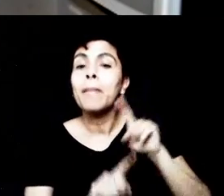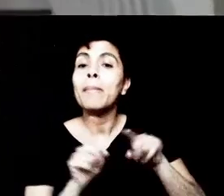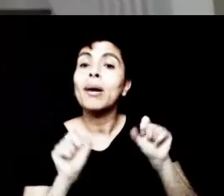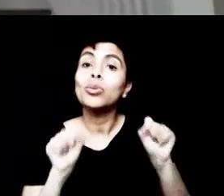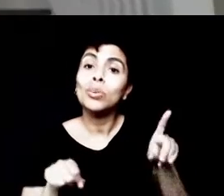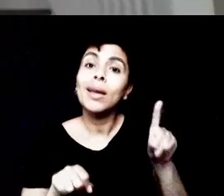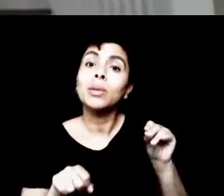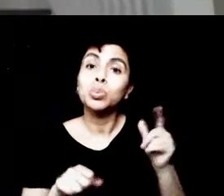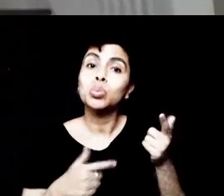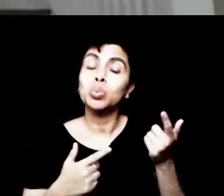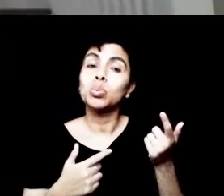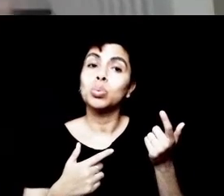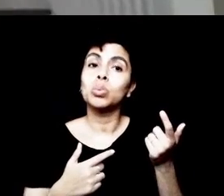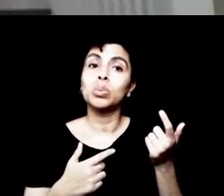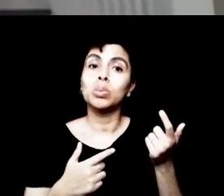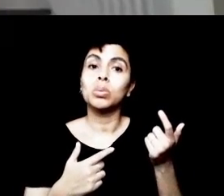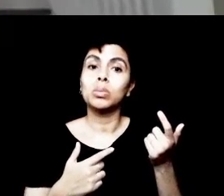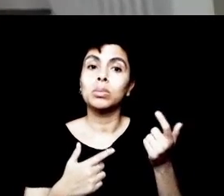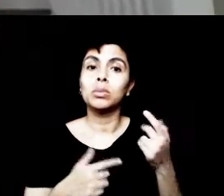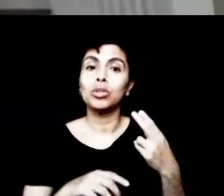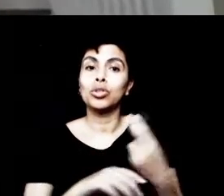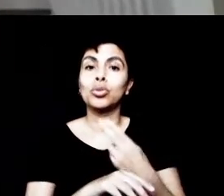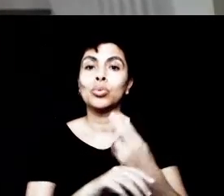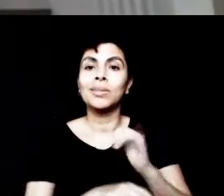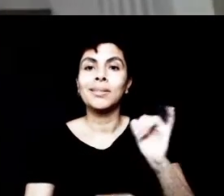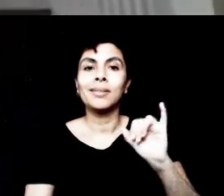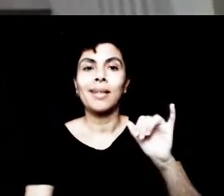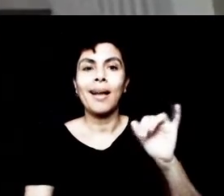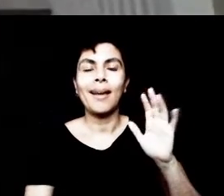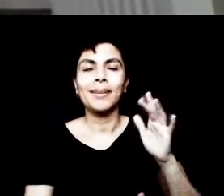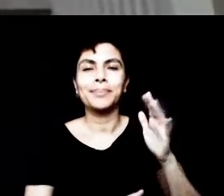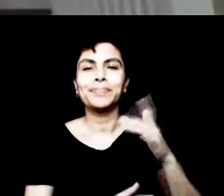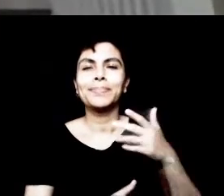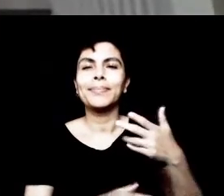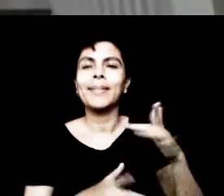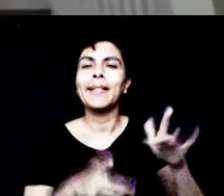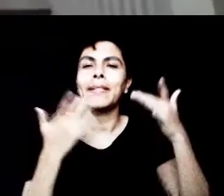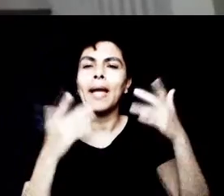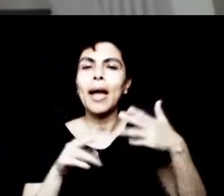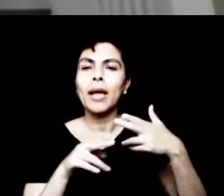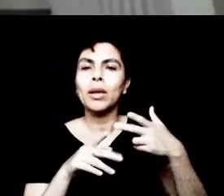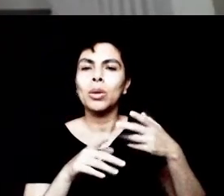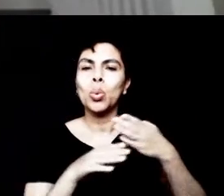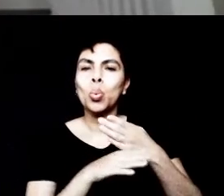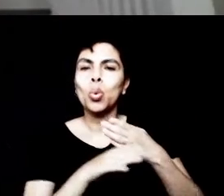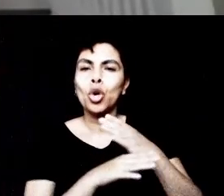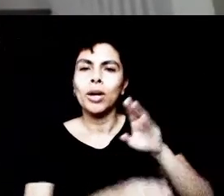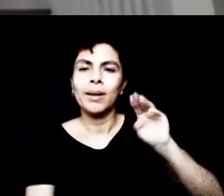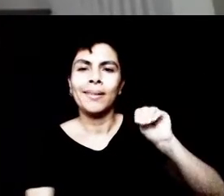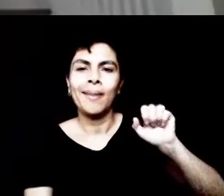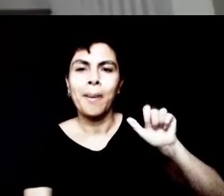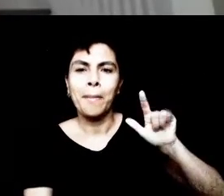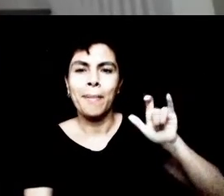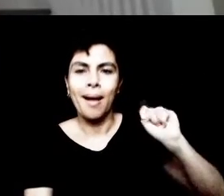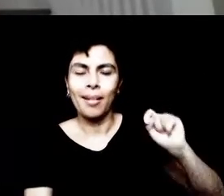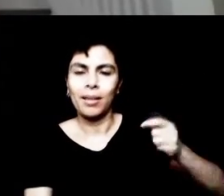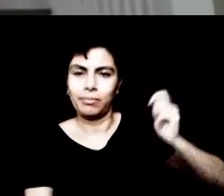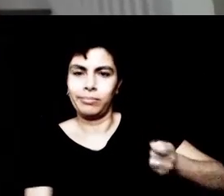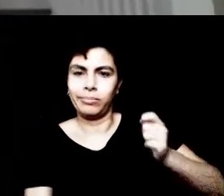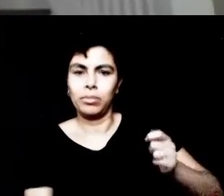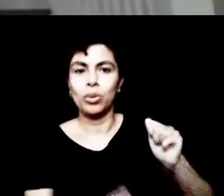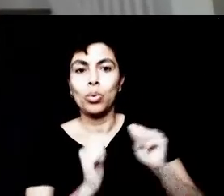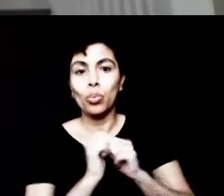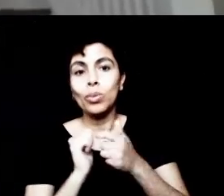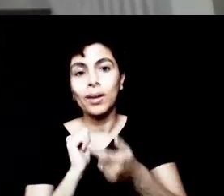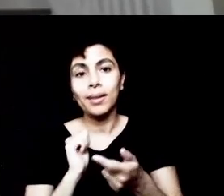what you could do is to take those crab mallet, those a light wooden mallet thing, and with the